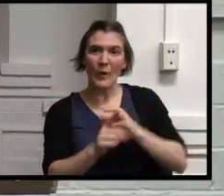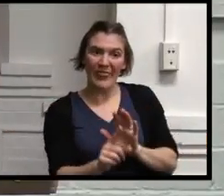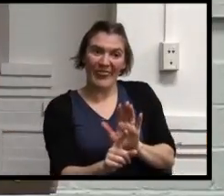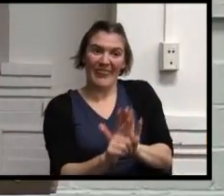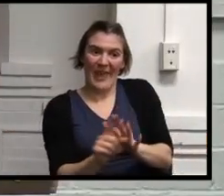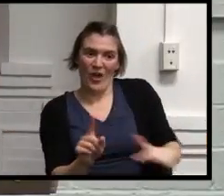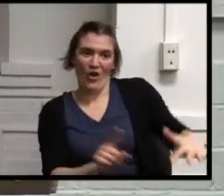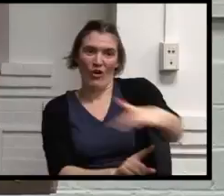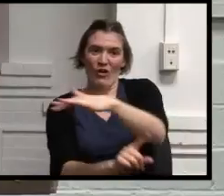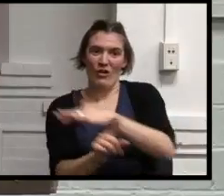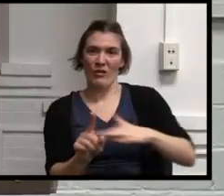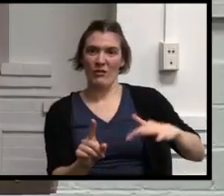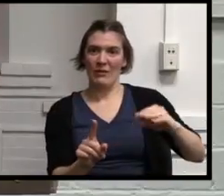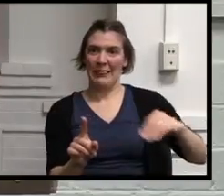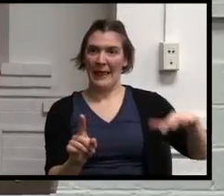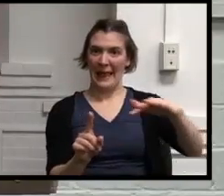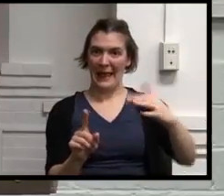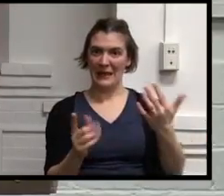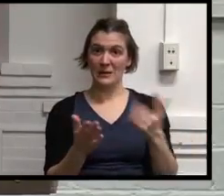viability of